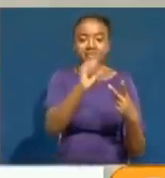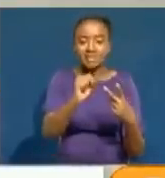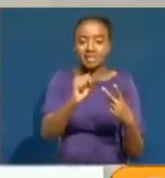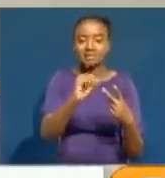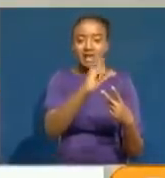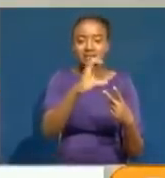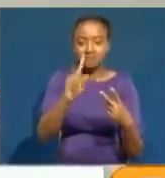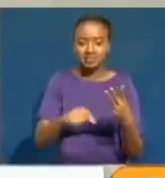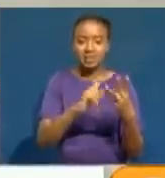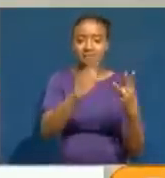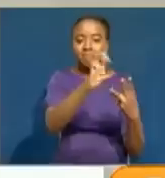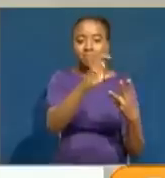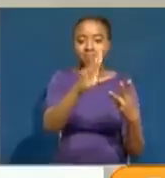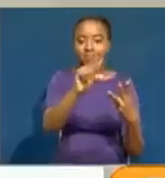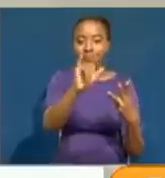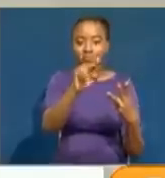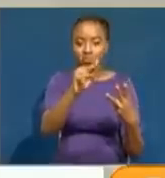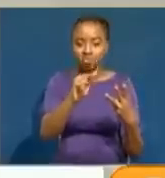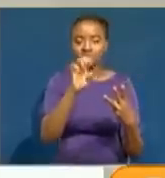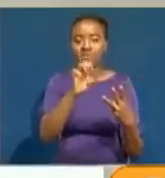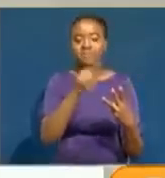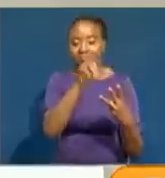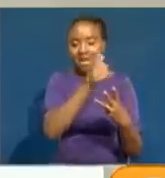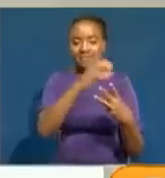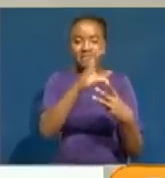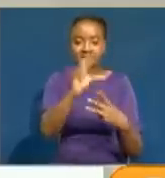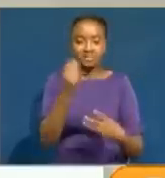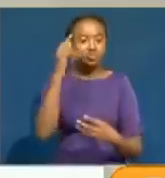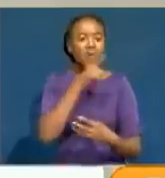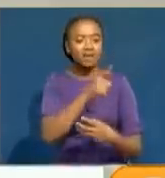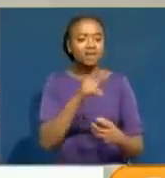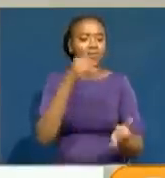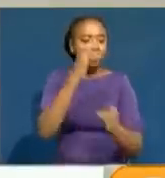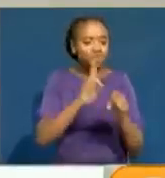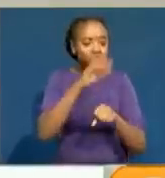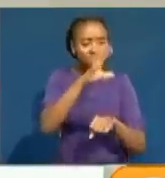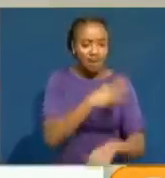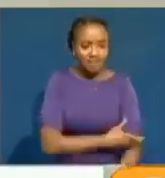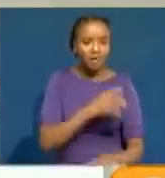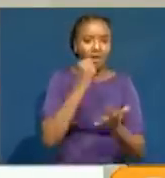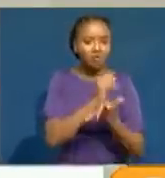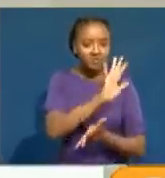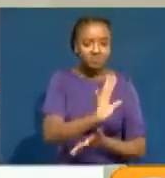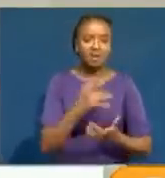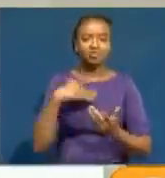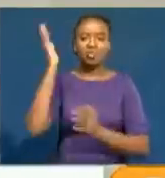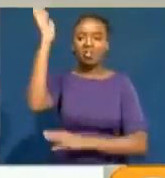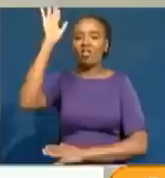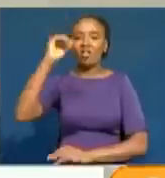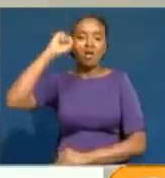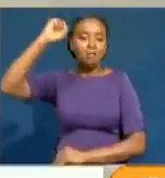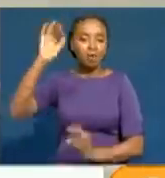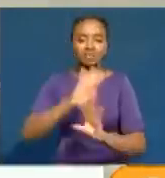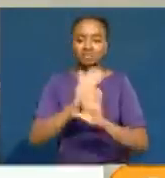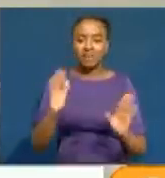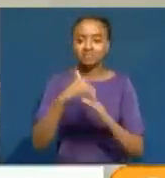Wamalwa, accusing them of using their offices to perpetuate partisan interests ahead of the next year's general elections. Now, the lawmakers insist